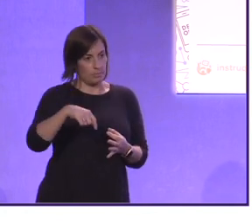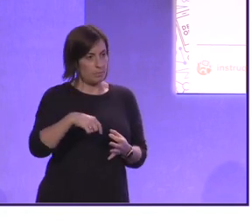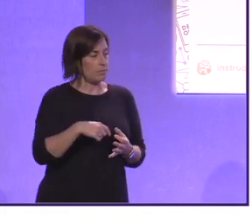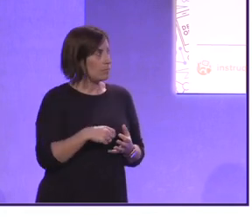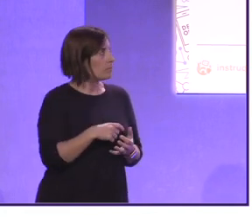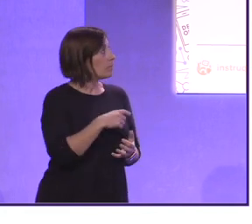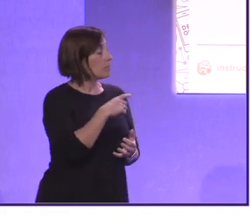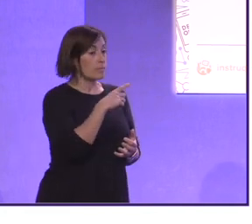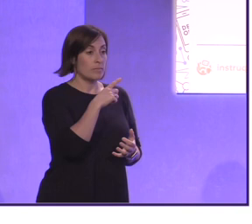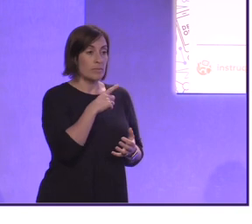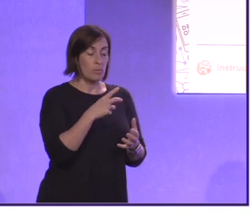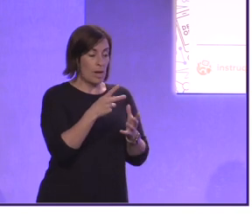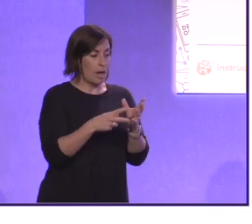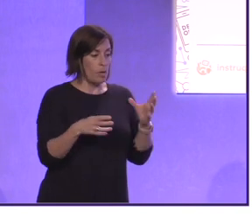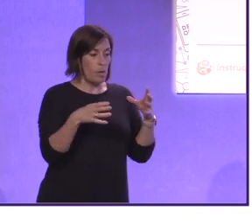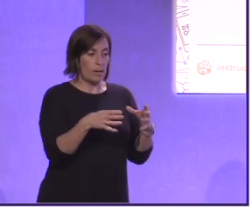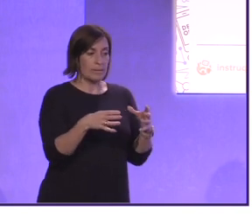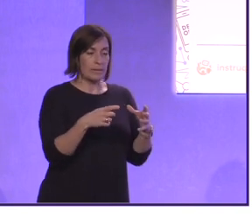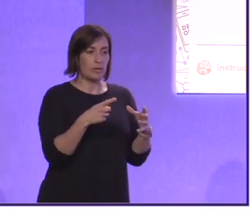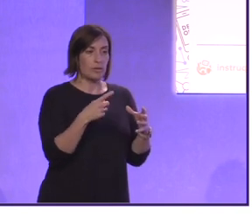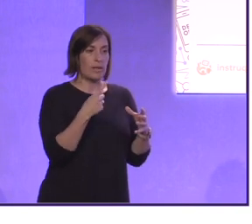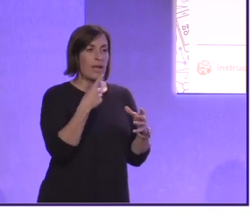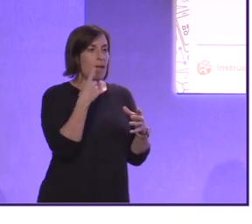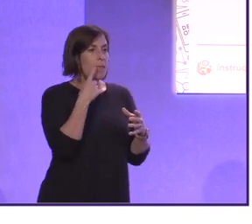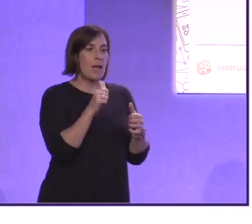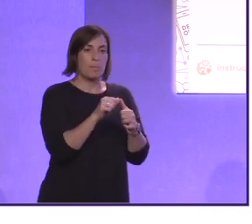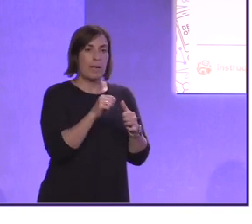an organization, we think you can get competitive advantage out of